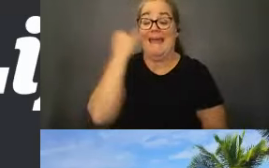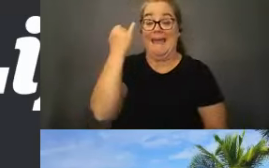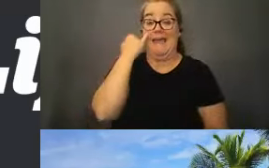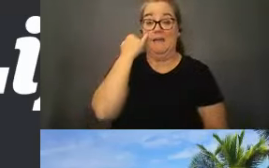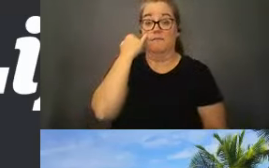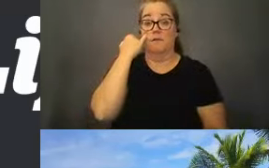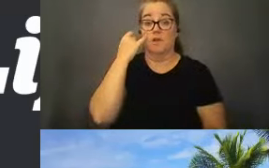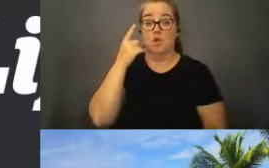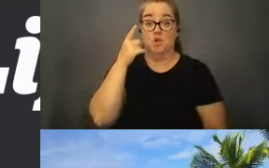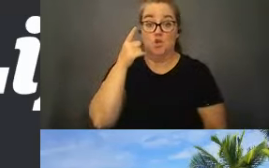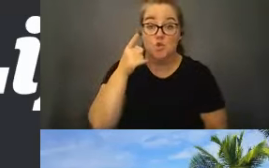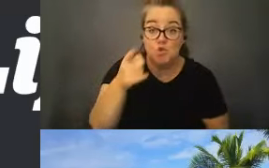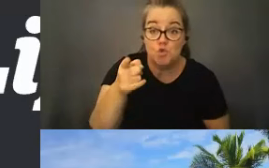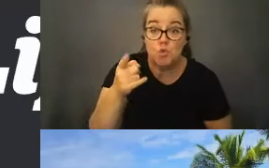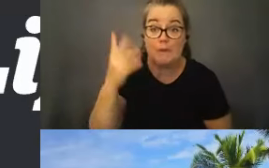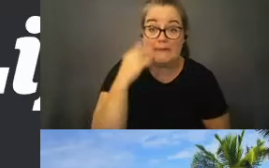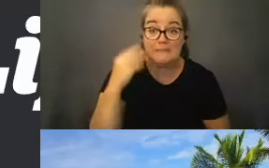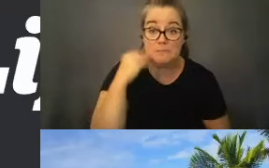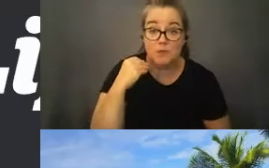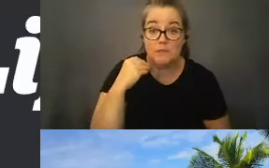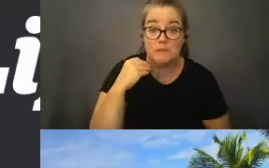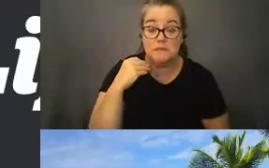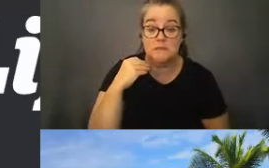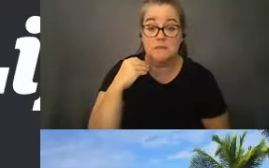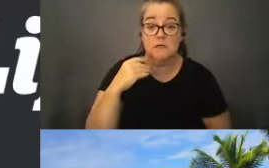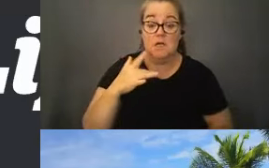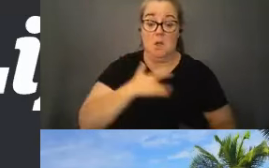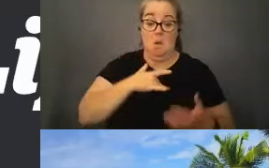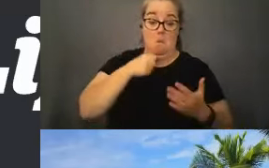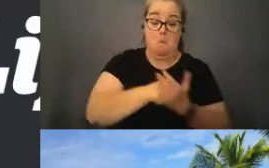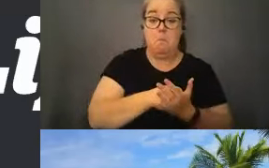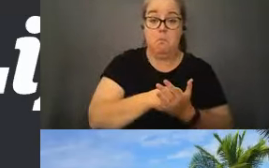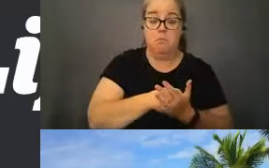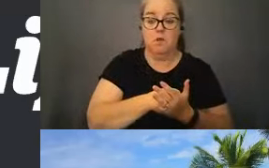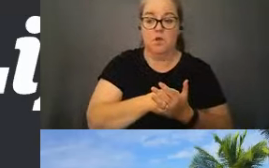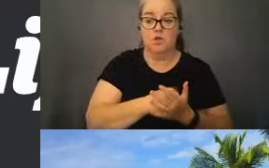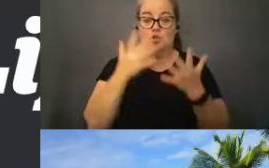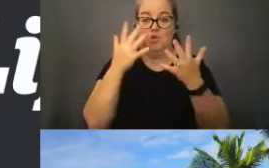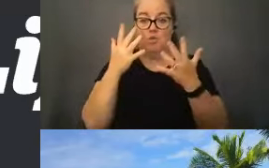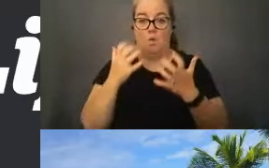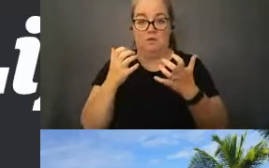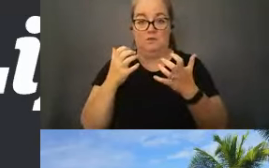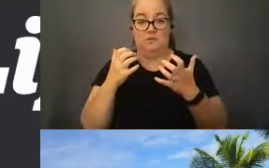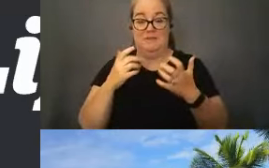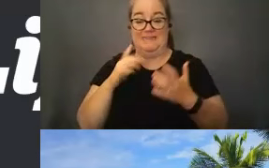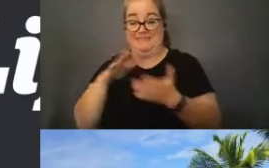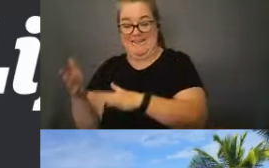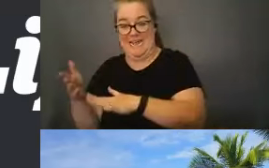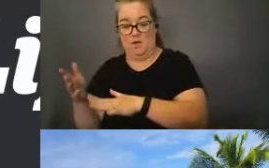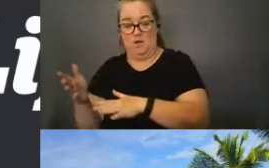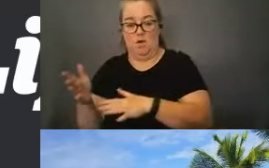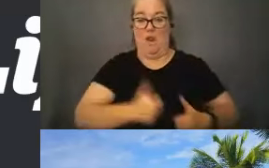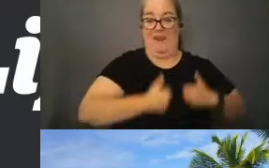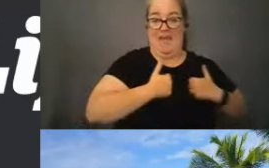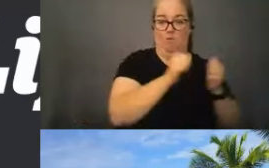cardiac arrest, would you rather be dead or be alive with a broken rib? So we try to